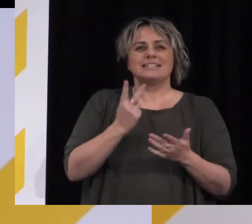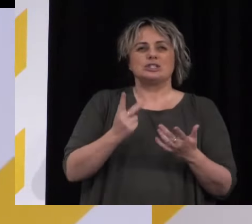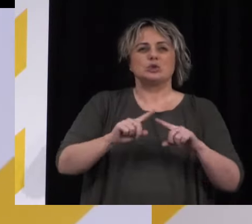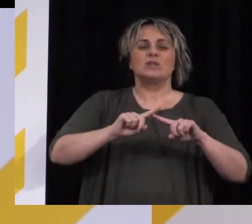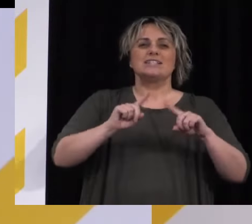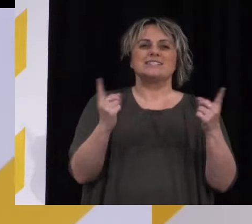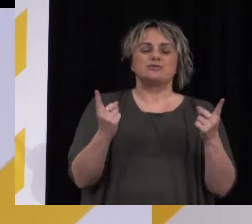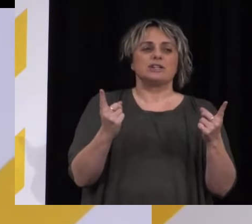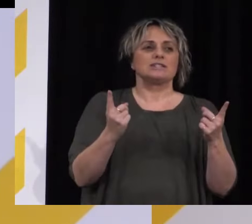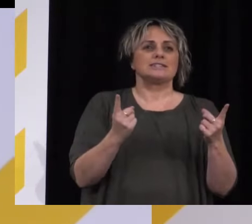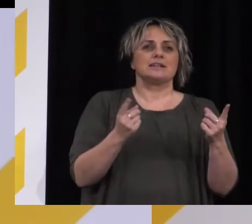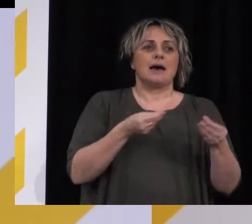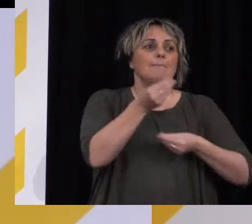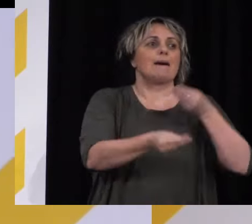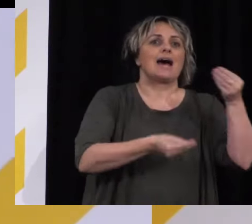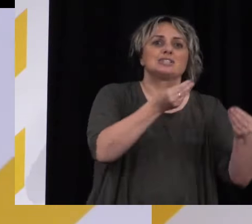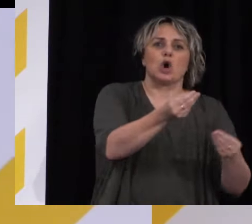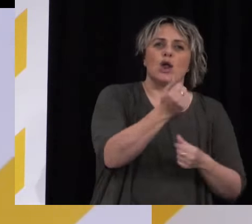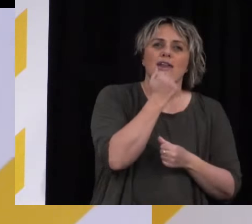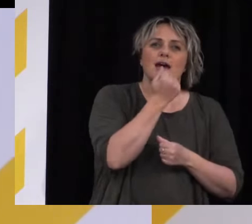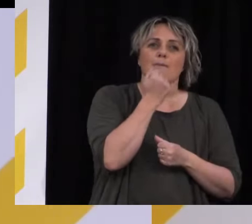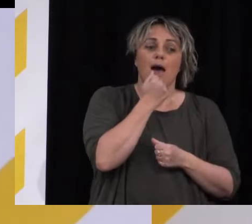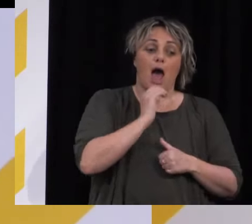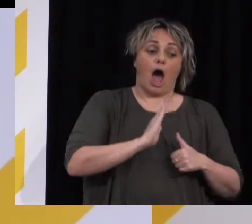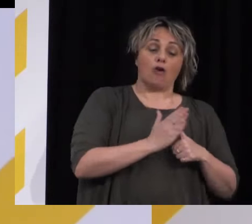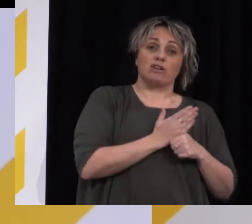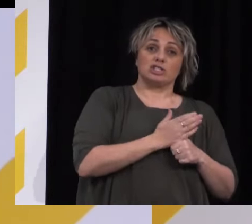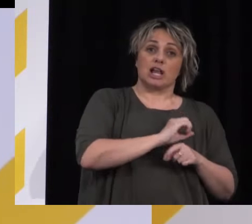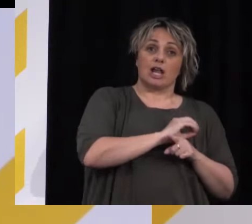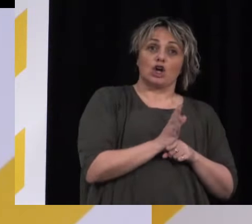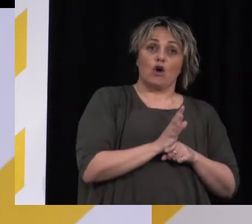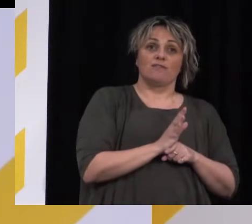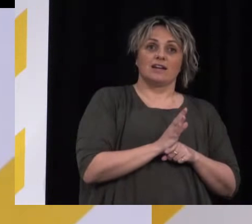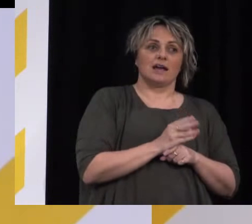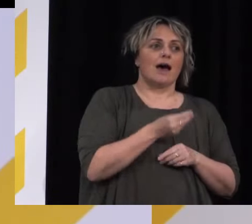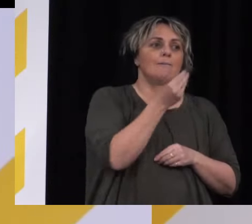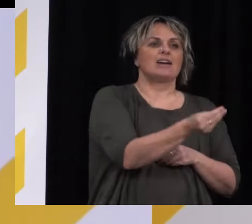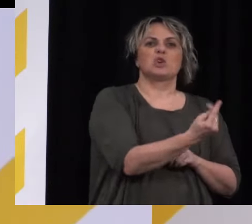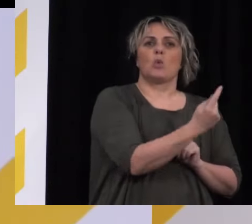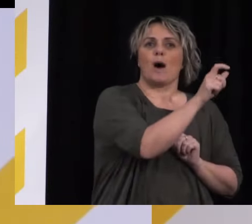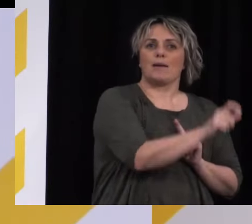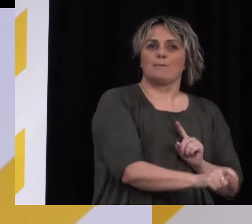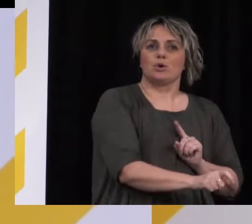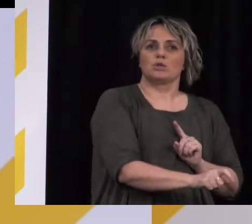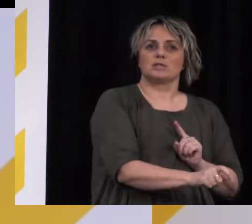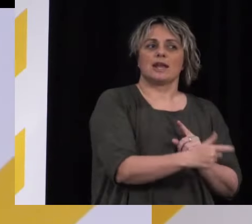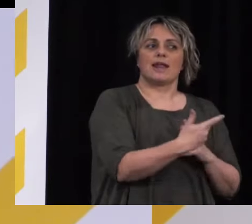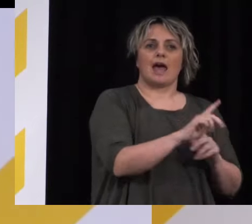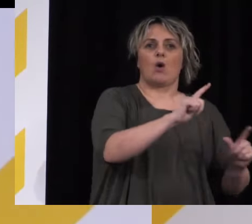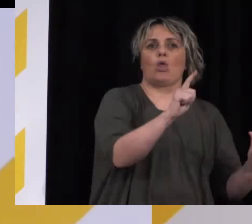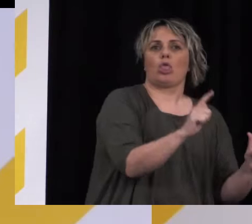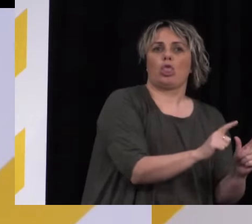values. The R value for the original outbreak is way below 1 and tapering off, and the R value